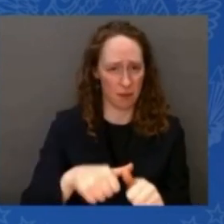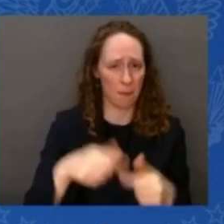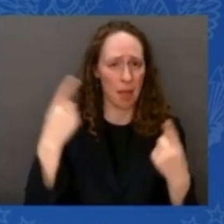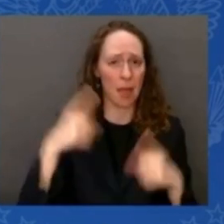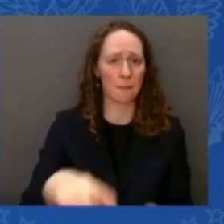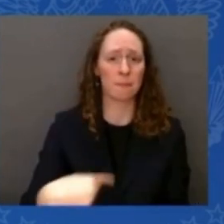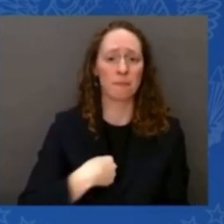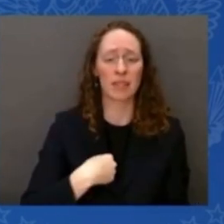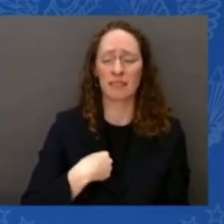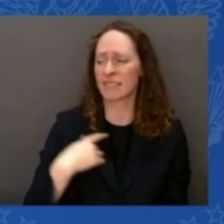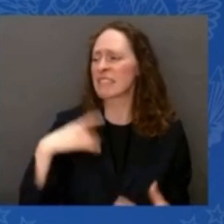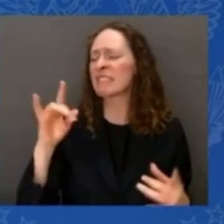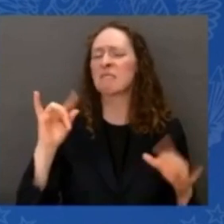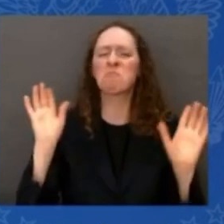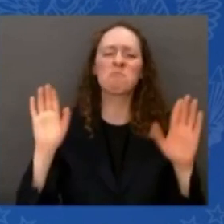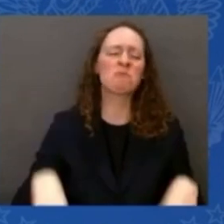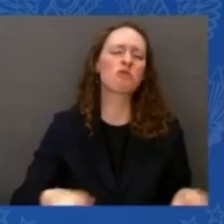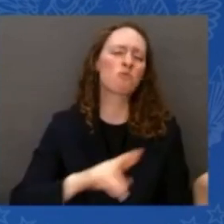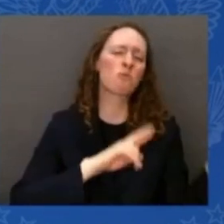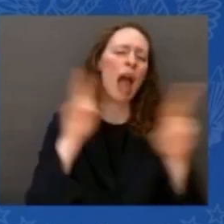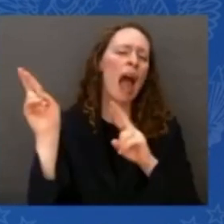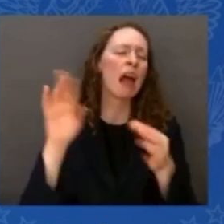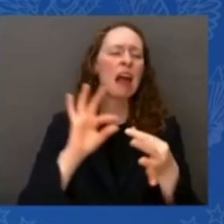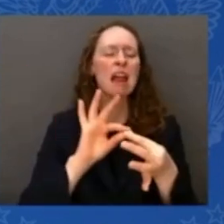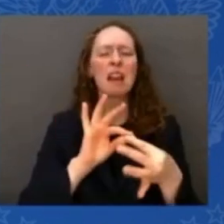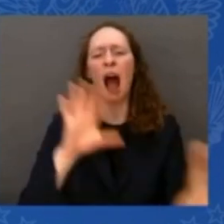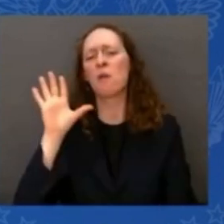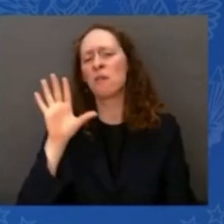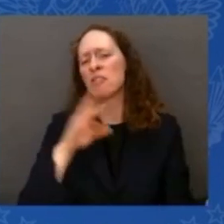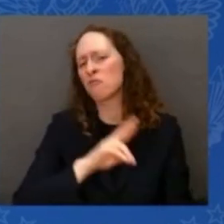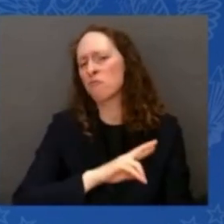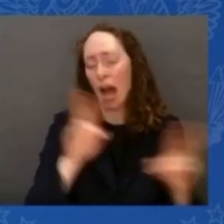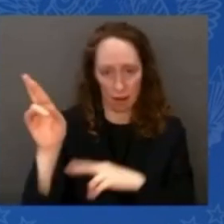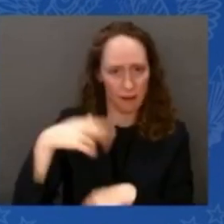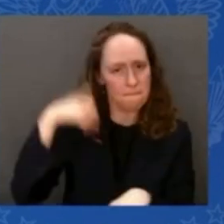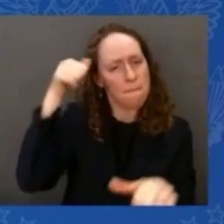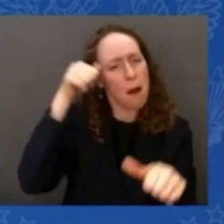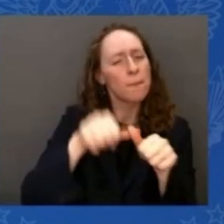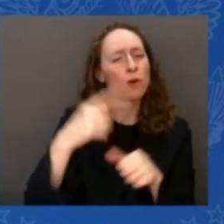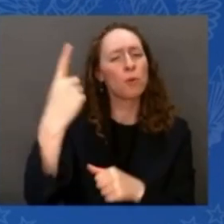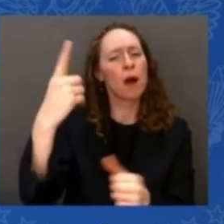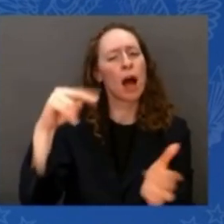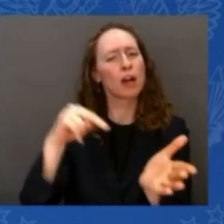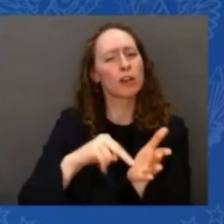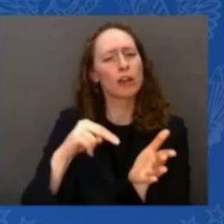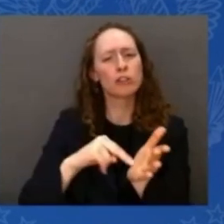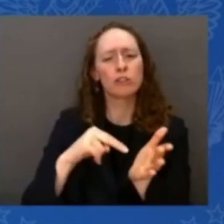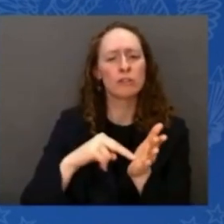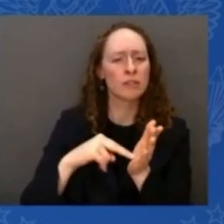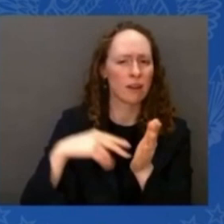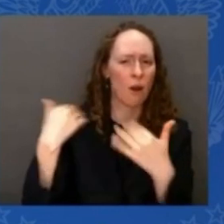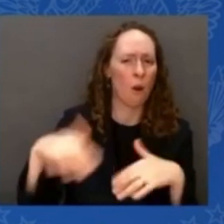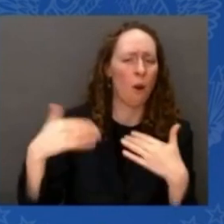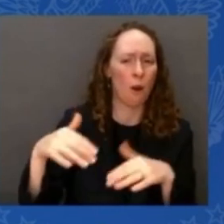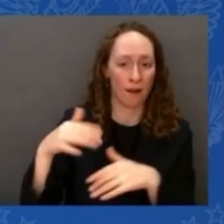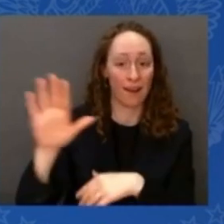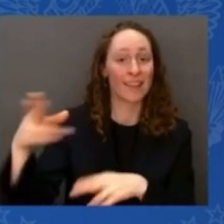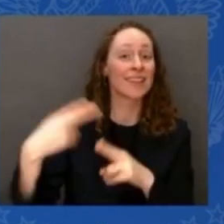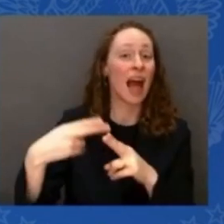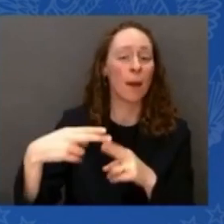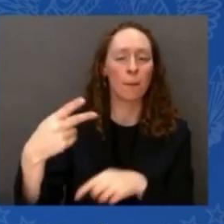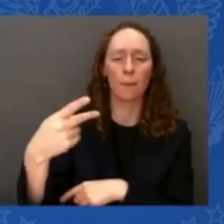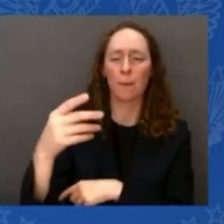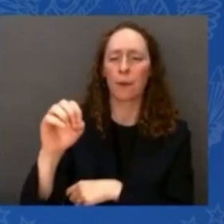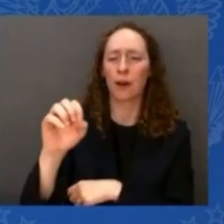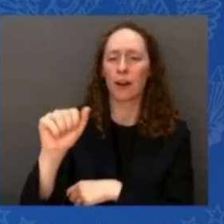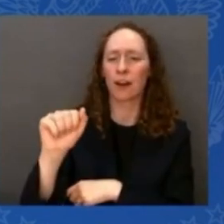military. She'd come in and do things that I don't think you learn in medical school, nursing school. She'd whisper in my ear.